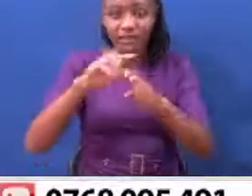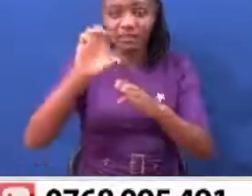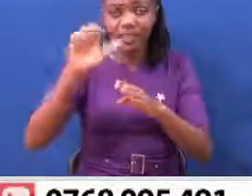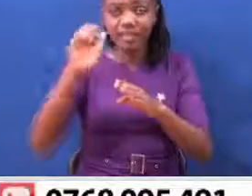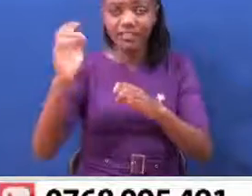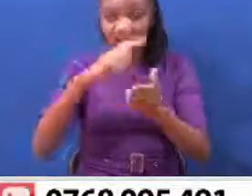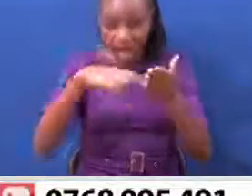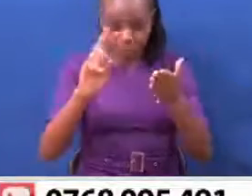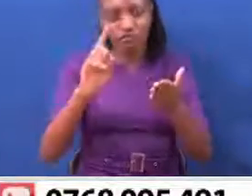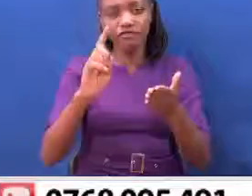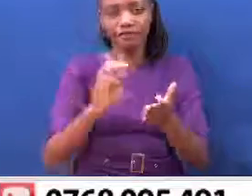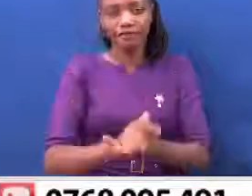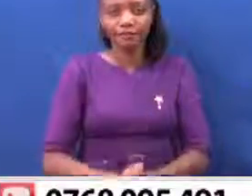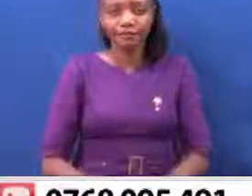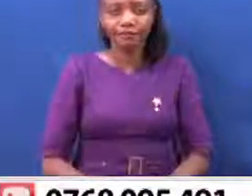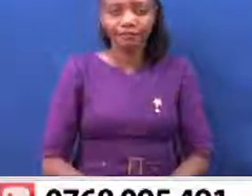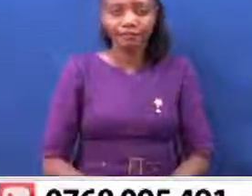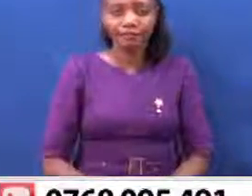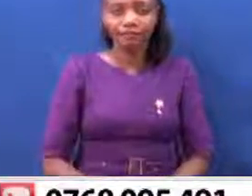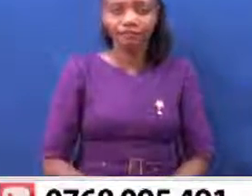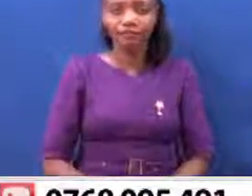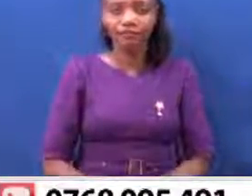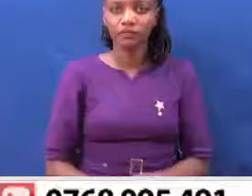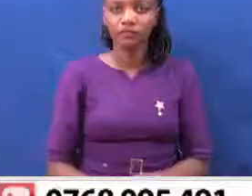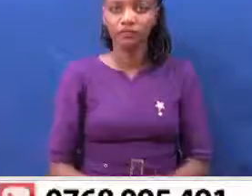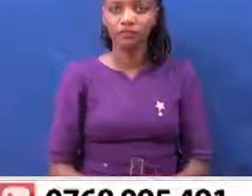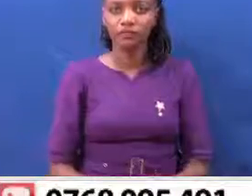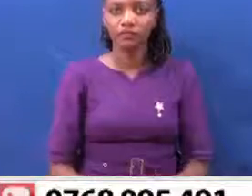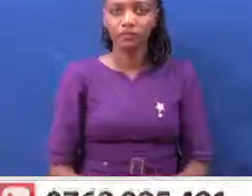clears with them. Joash Onsare, TV 47, Nairobi.